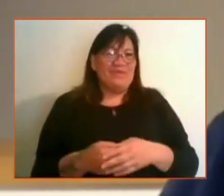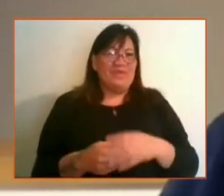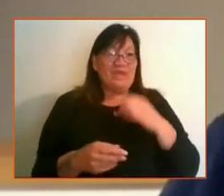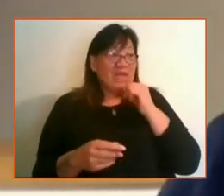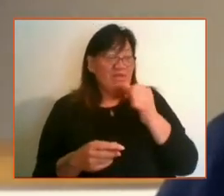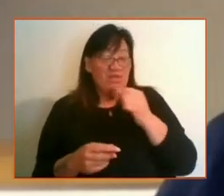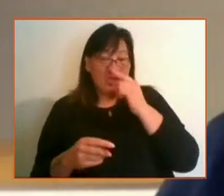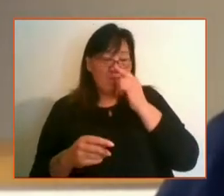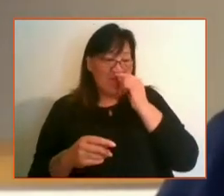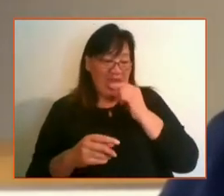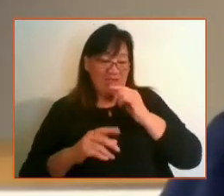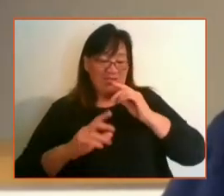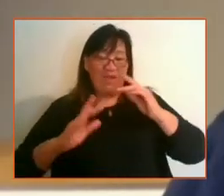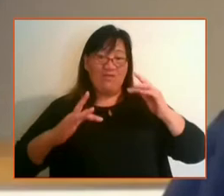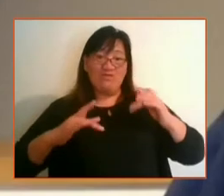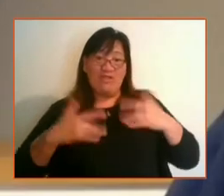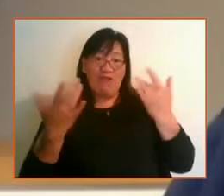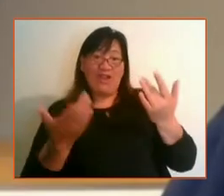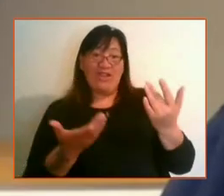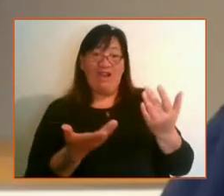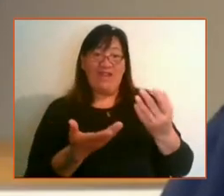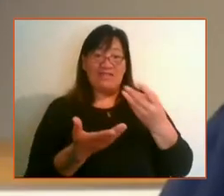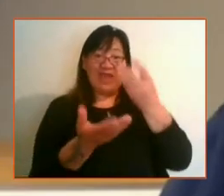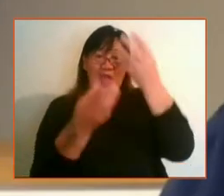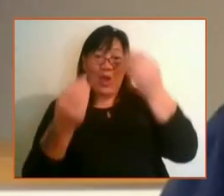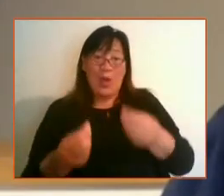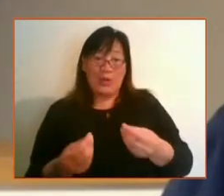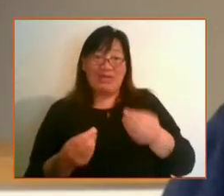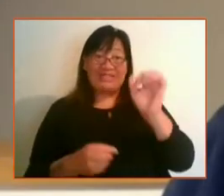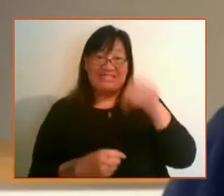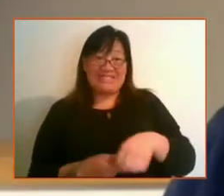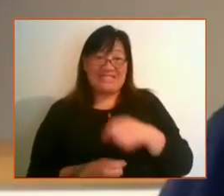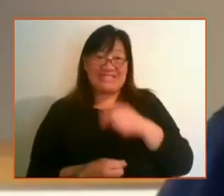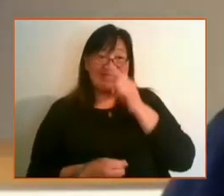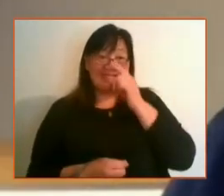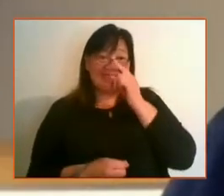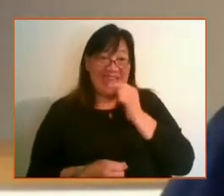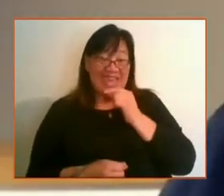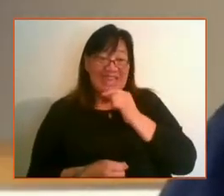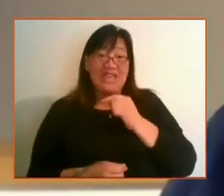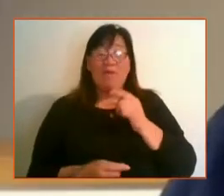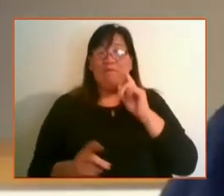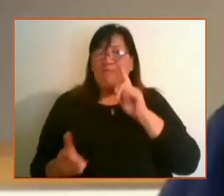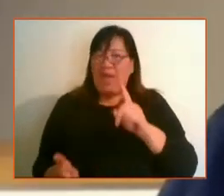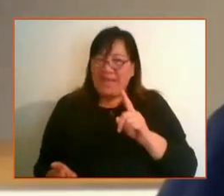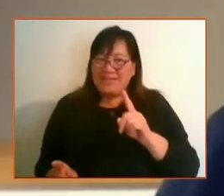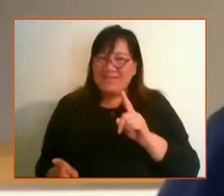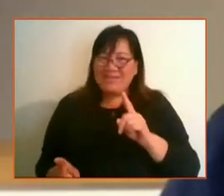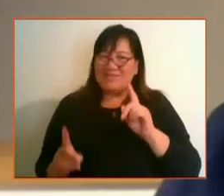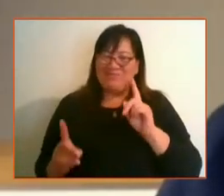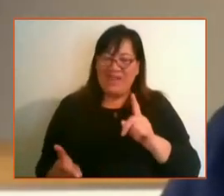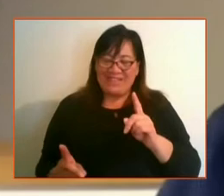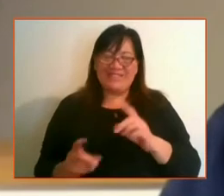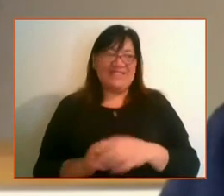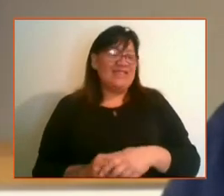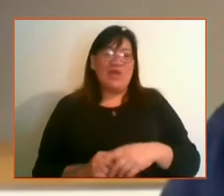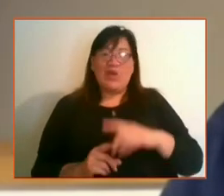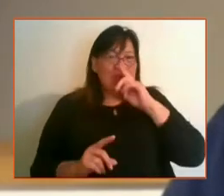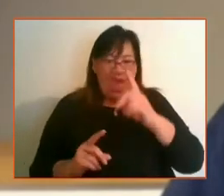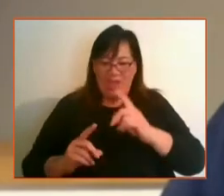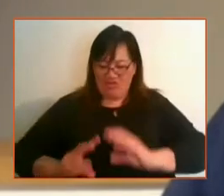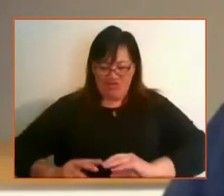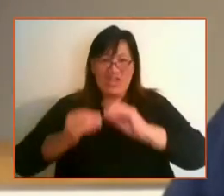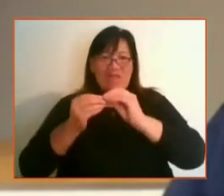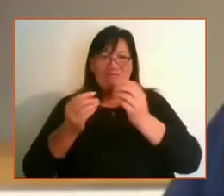revitalized and rejuvenated economy. Like I said before, we can't keep, creating money out of fresh